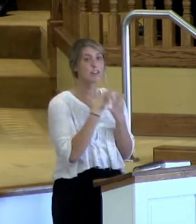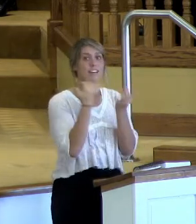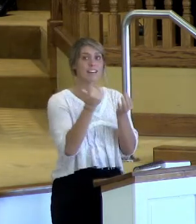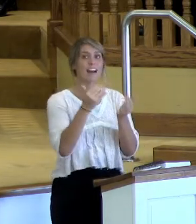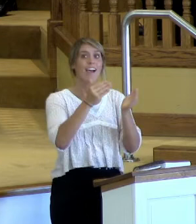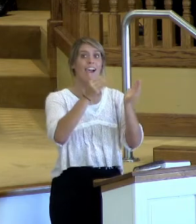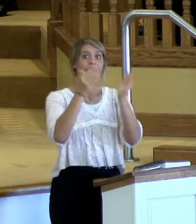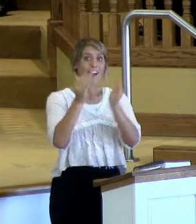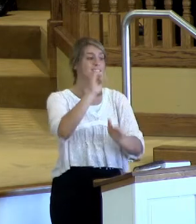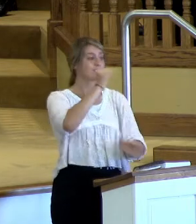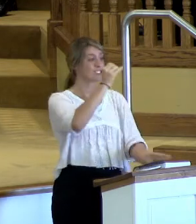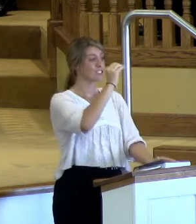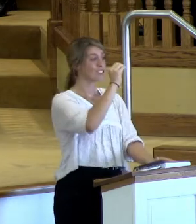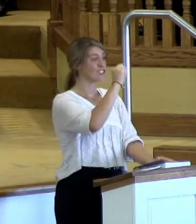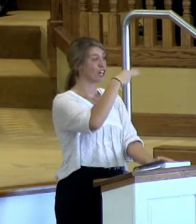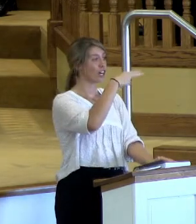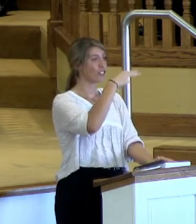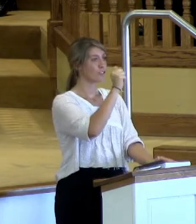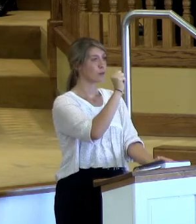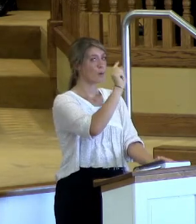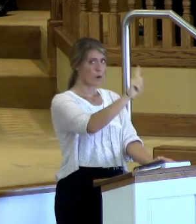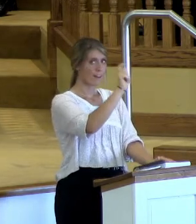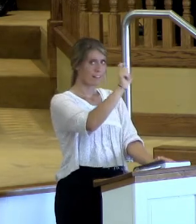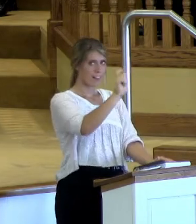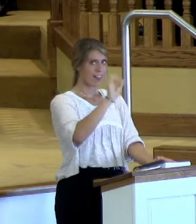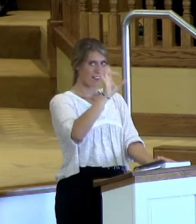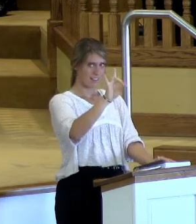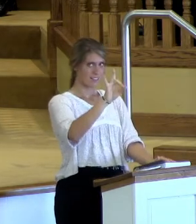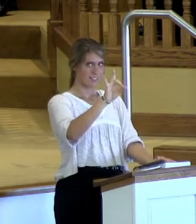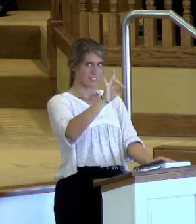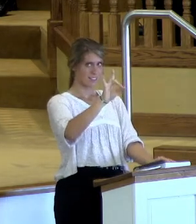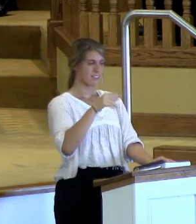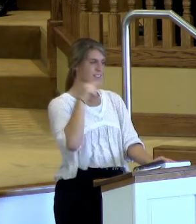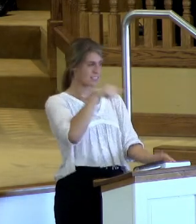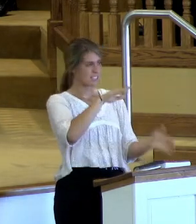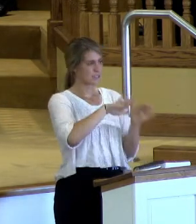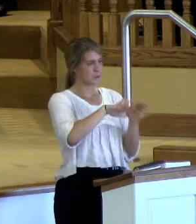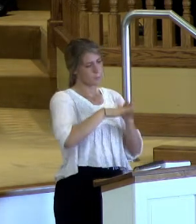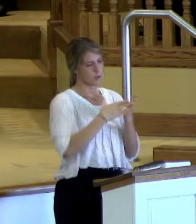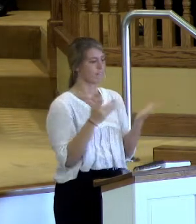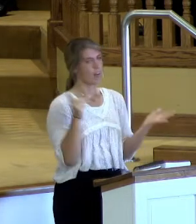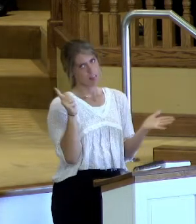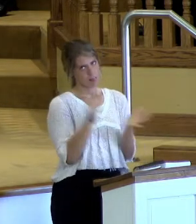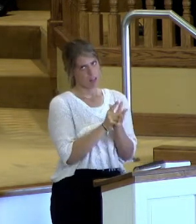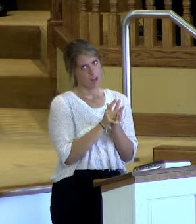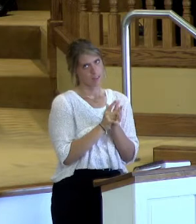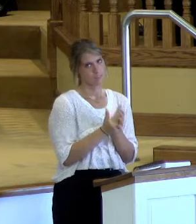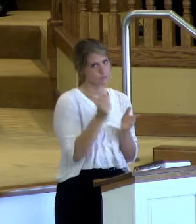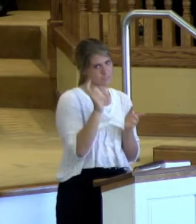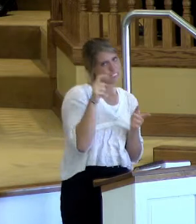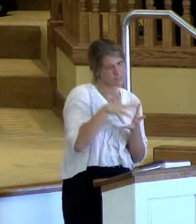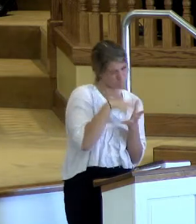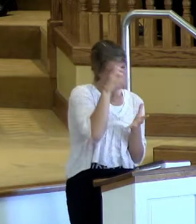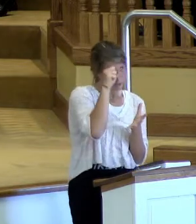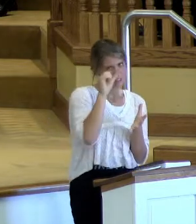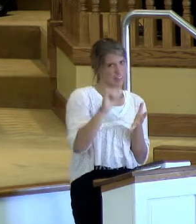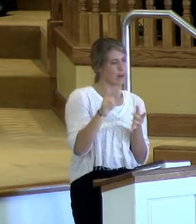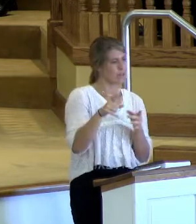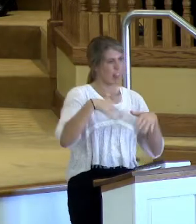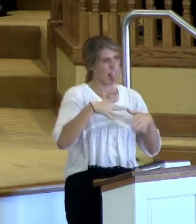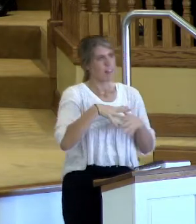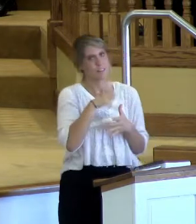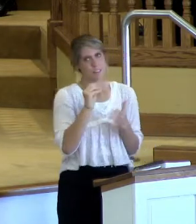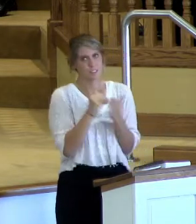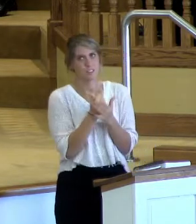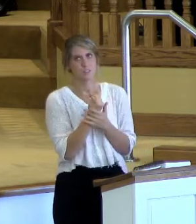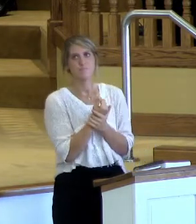Now we're going to go over to Joshua 1:8. That one's this book of the law. I know we went over it this morning, but we need to get that one down, so we're going to keep going